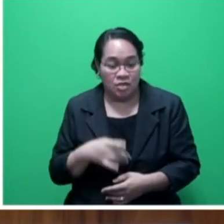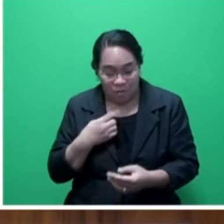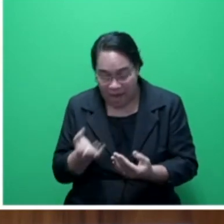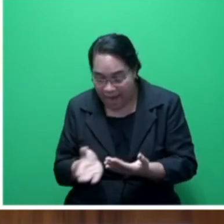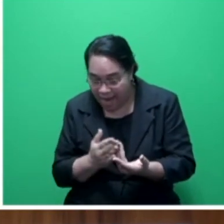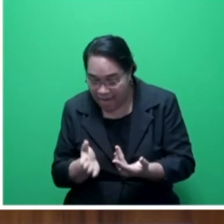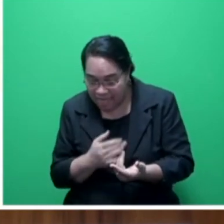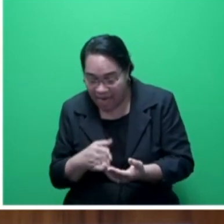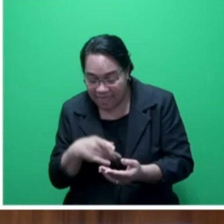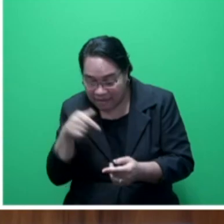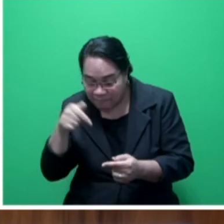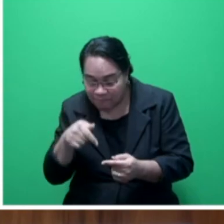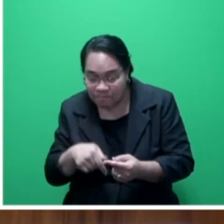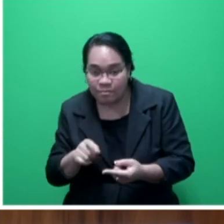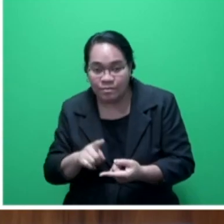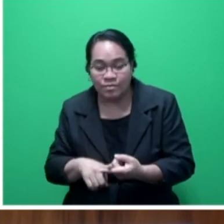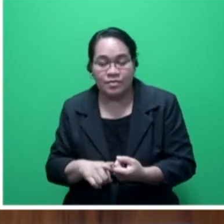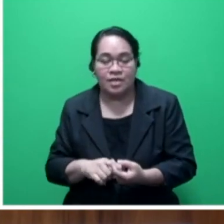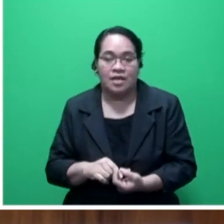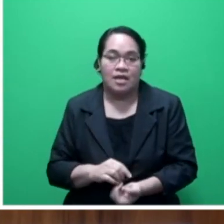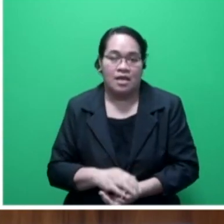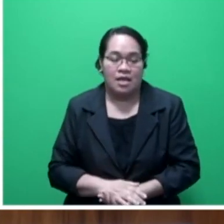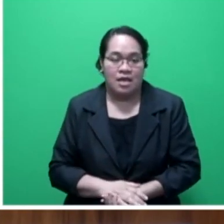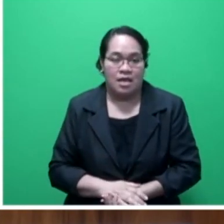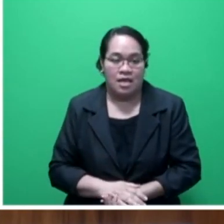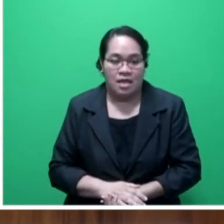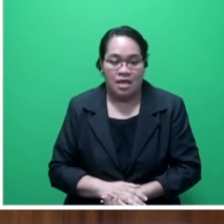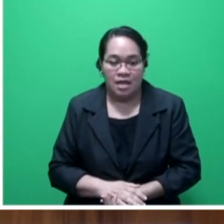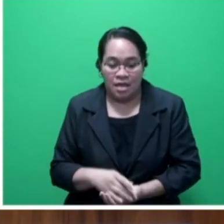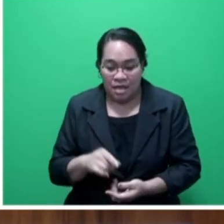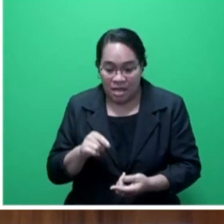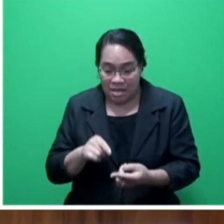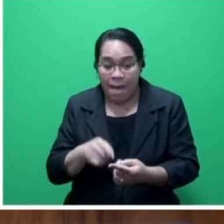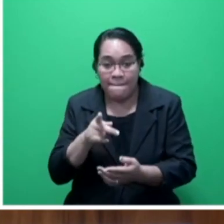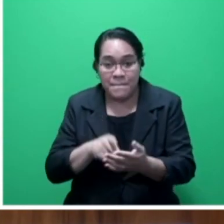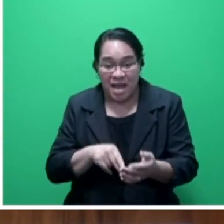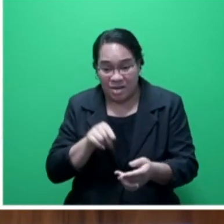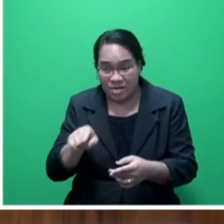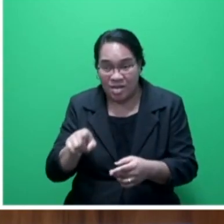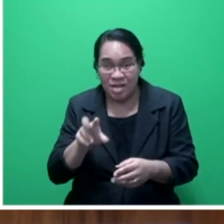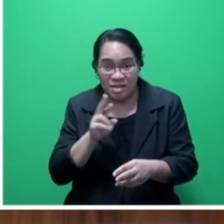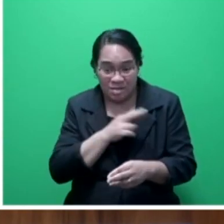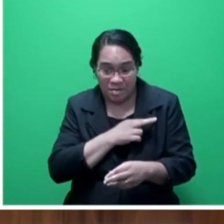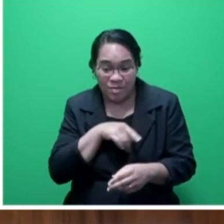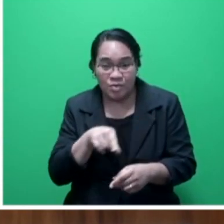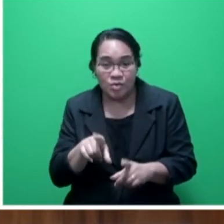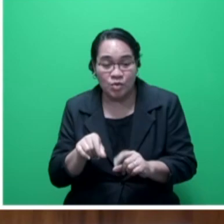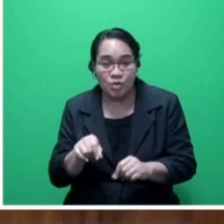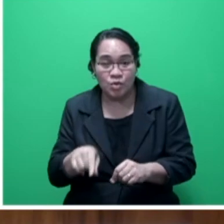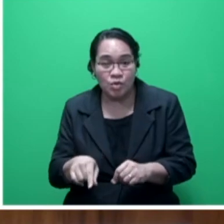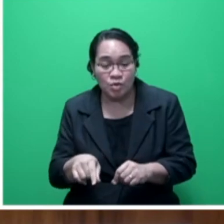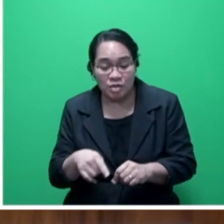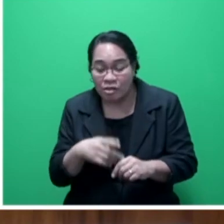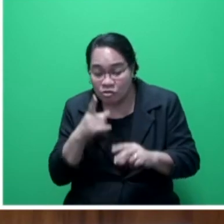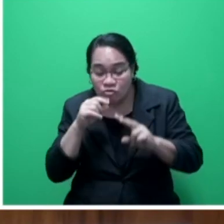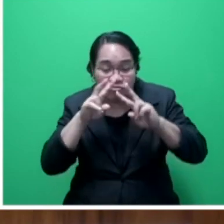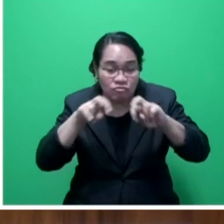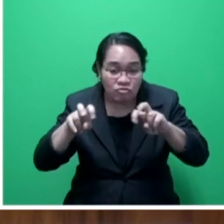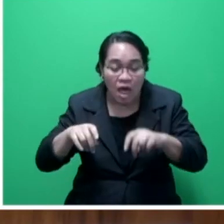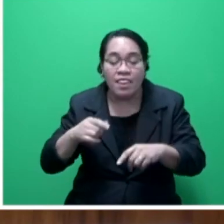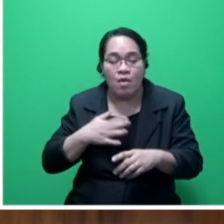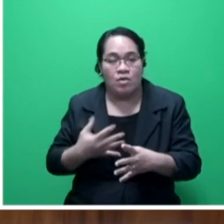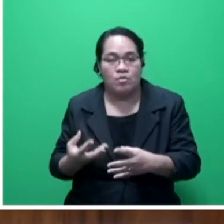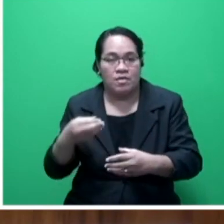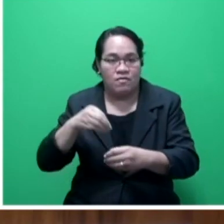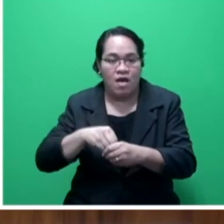details, but I'd just like to say that as part of what they're doing, Mr. Speaker, sir, other than doing exploration, they've also been involved in